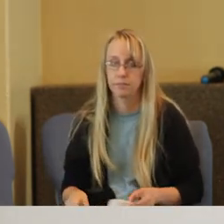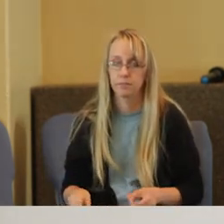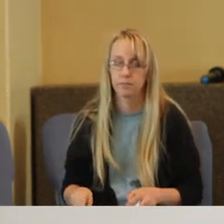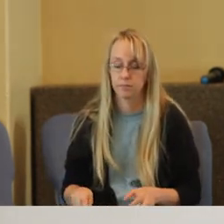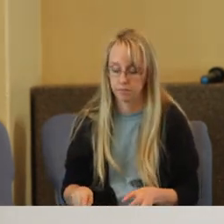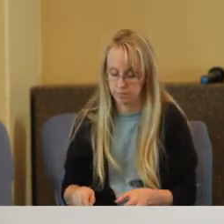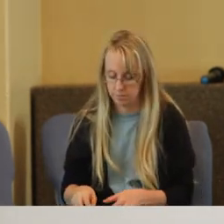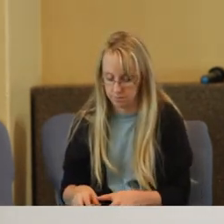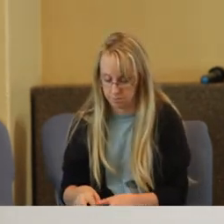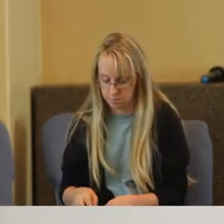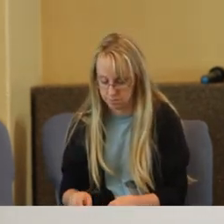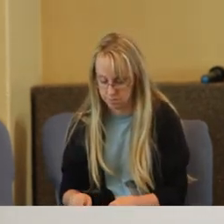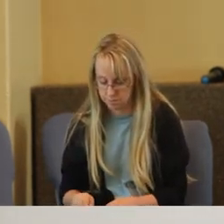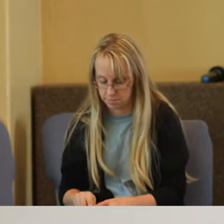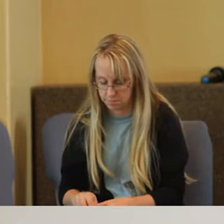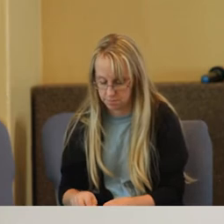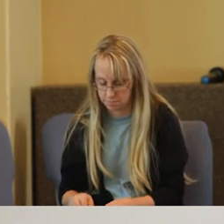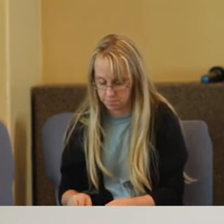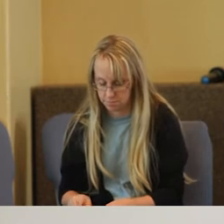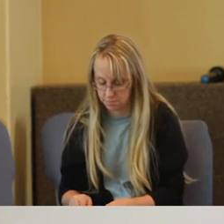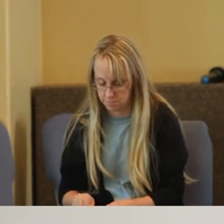Going to be to the right just a little bit.